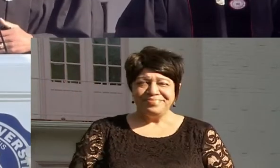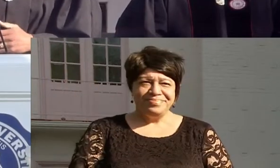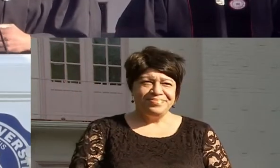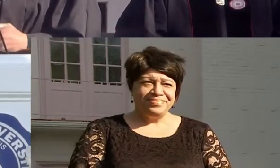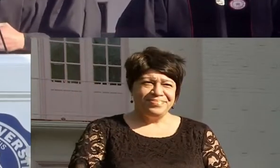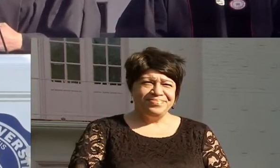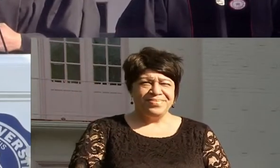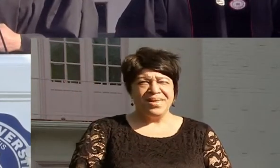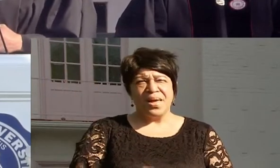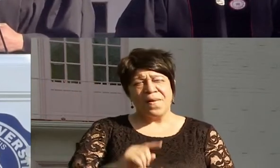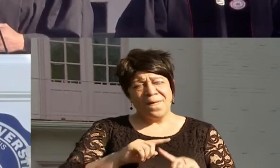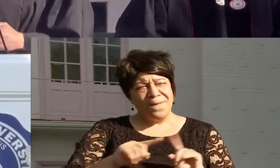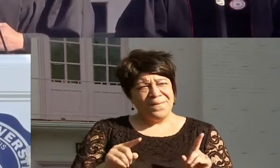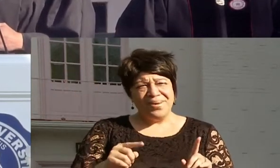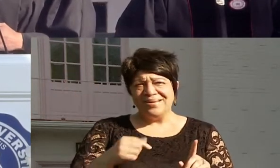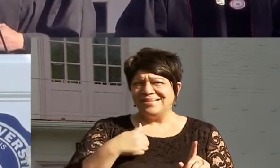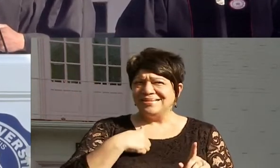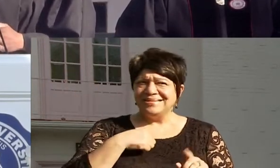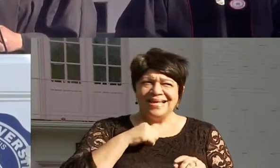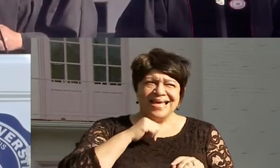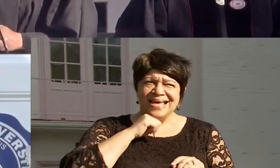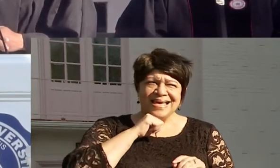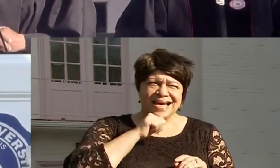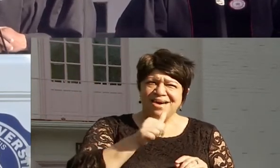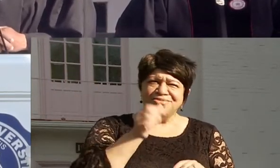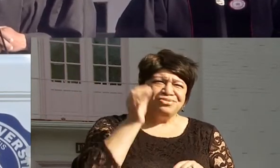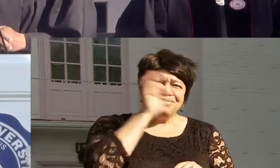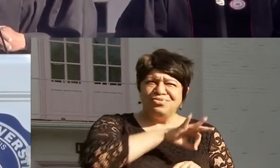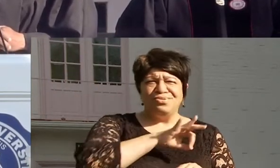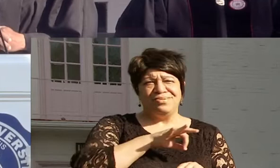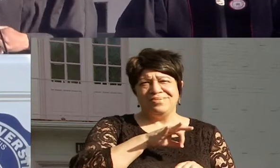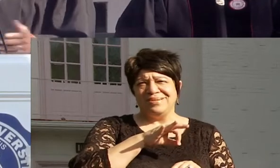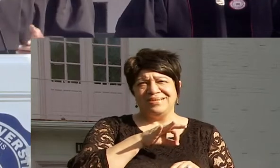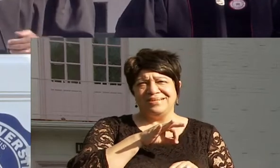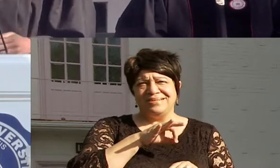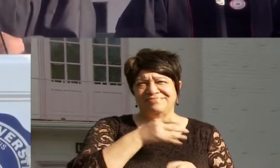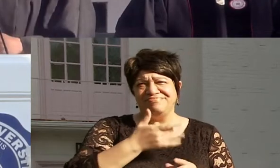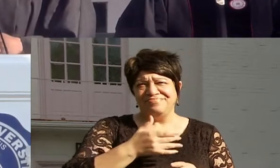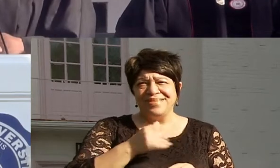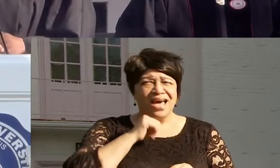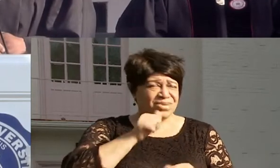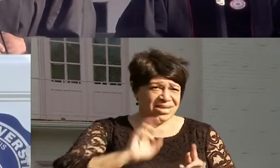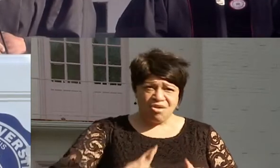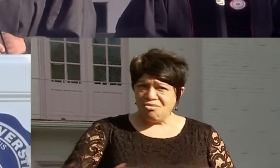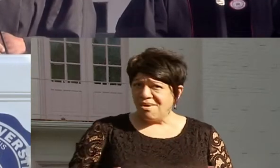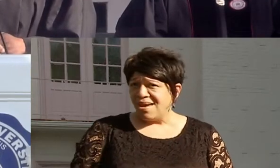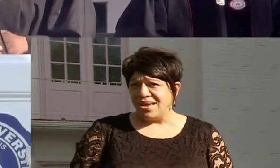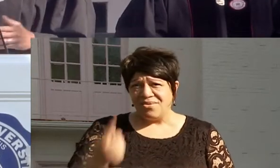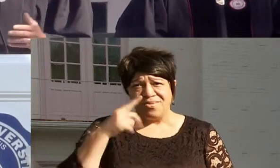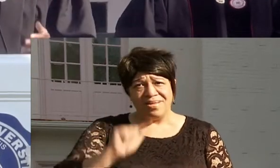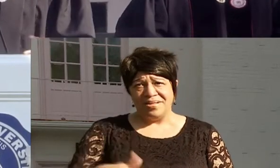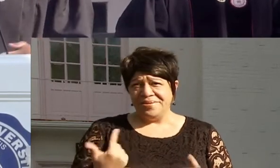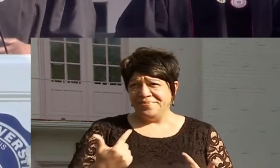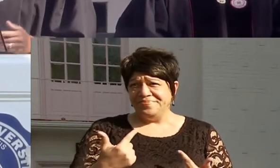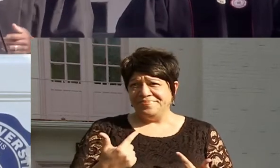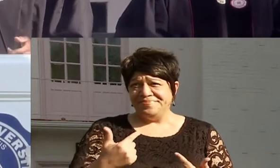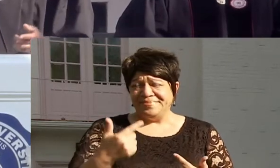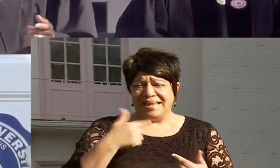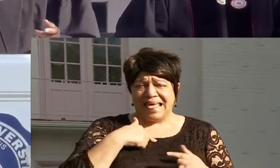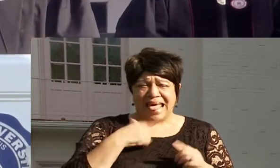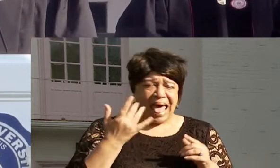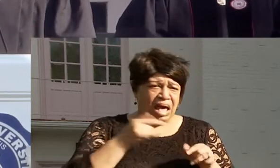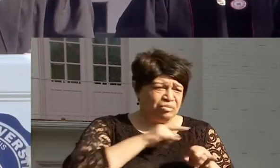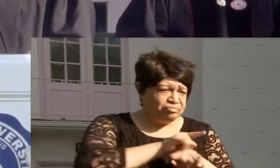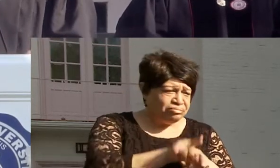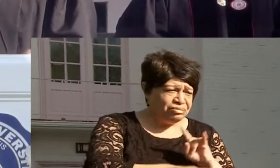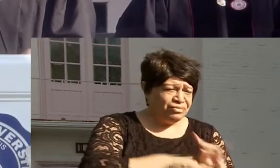In hindsight, I was not only naive but foolish. I wasn't ready. I was bamboozled into thinking